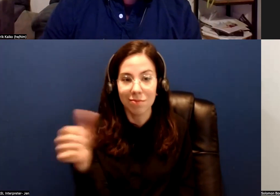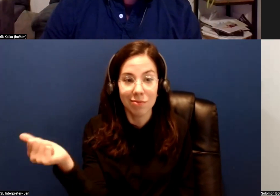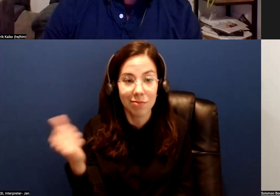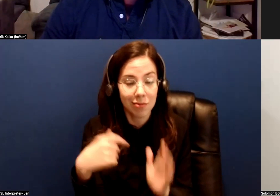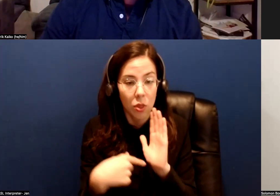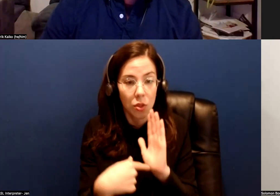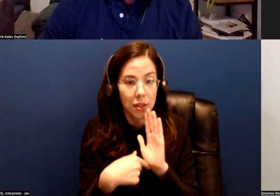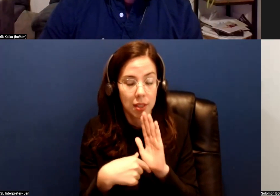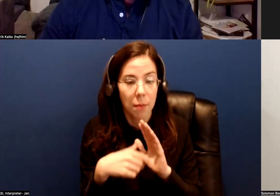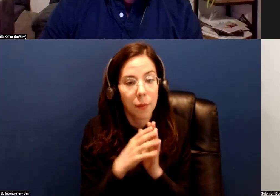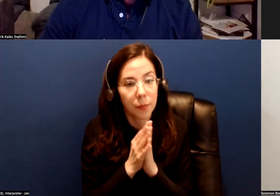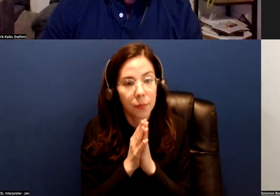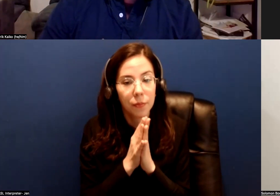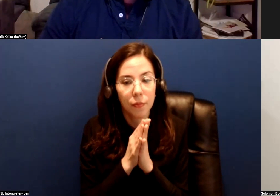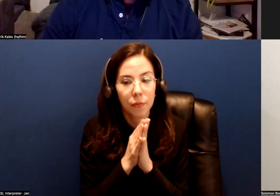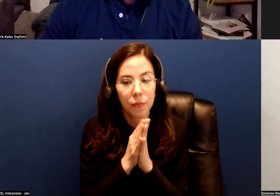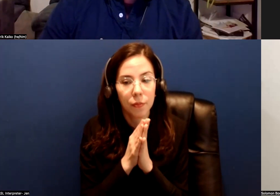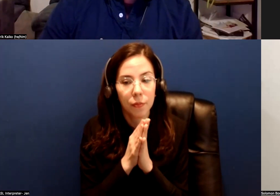give is